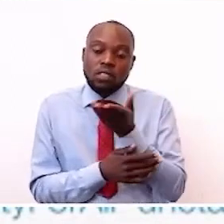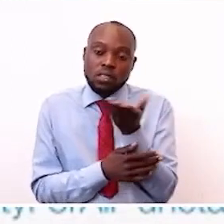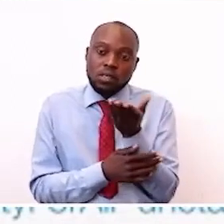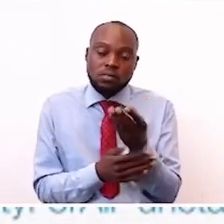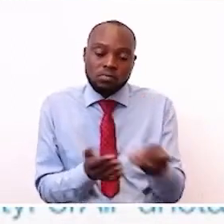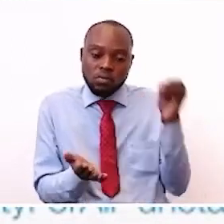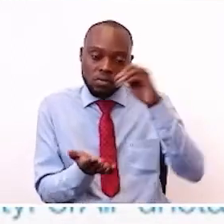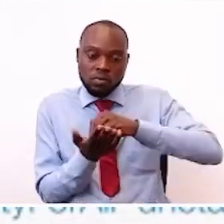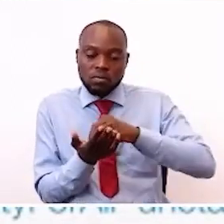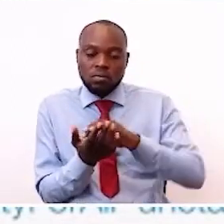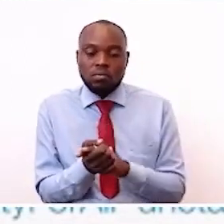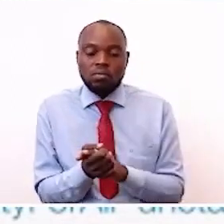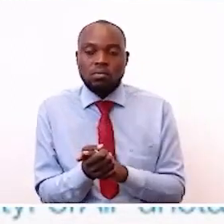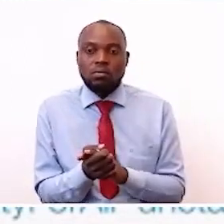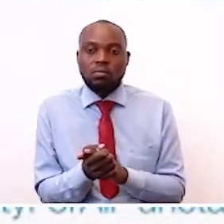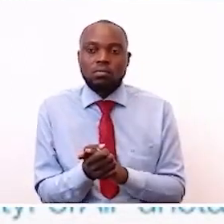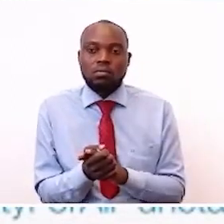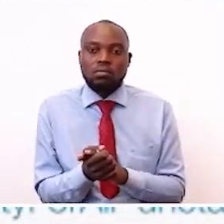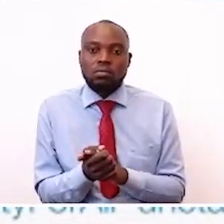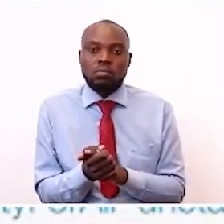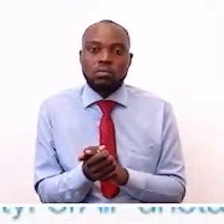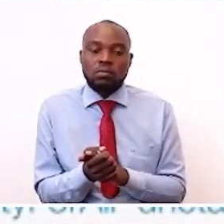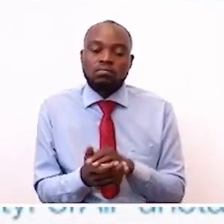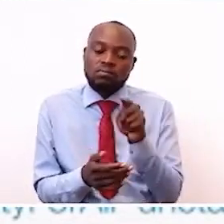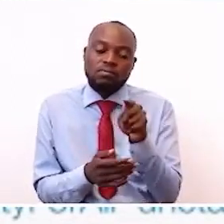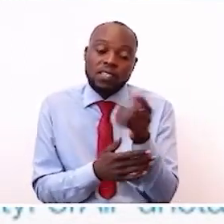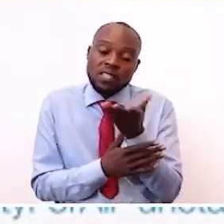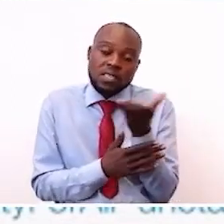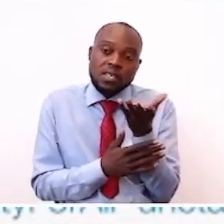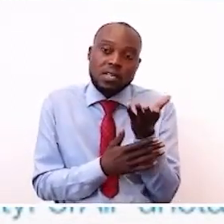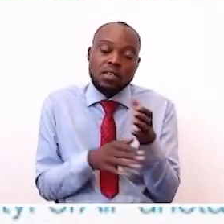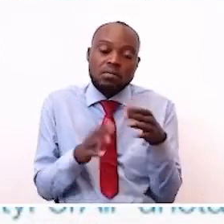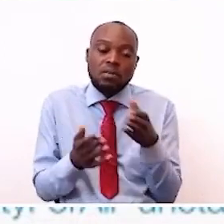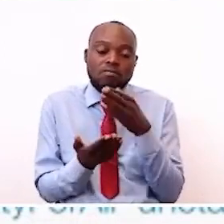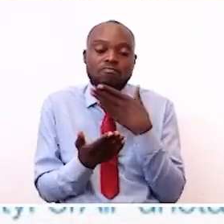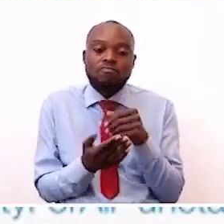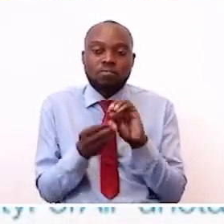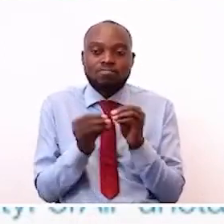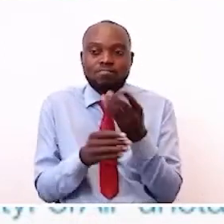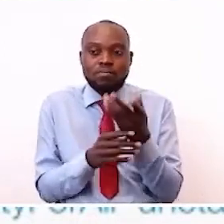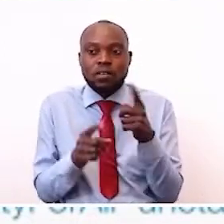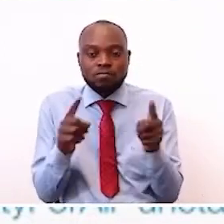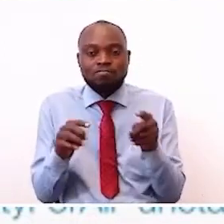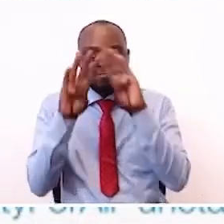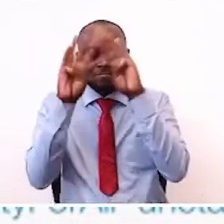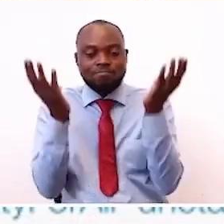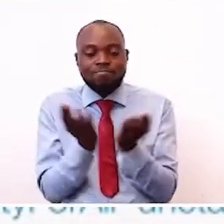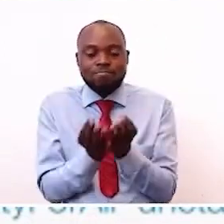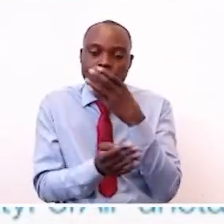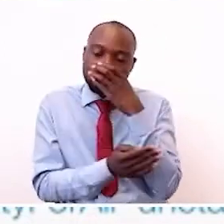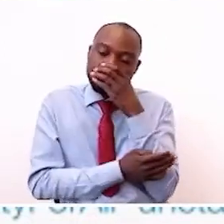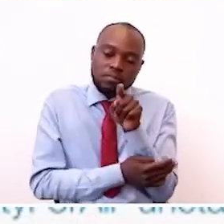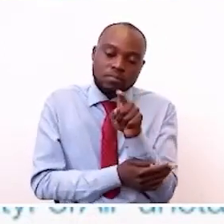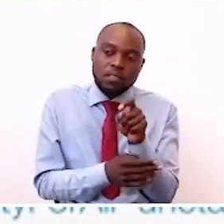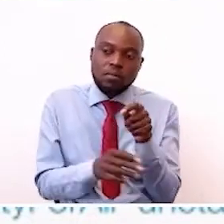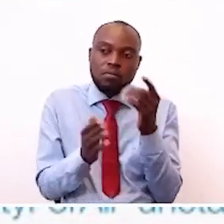contributes towards development. So it's not something that you're going to do only when there is a global pandemic, but, for